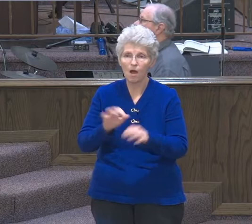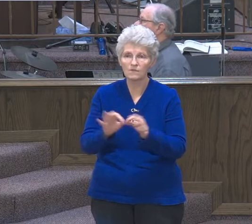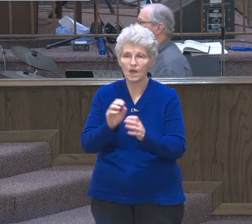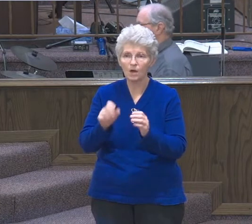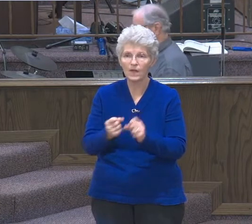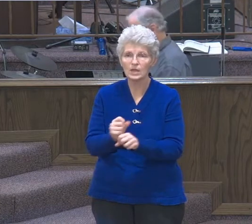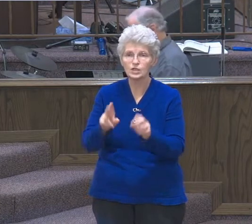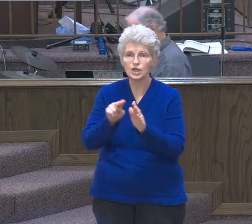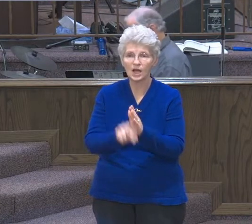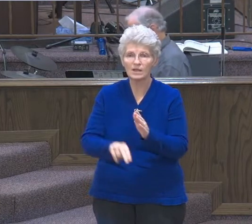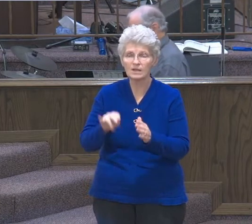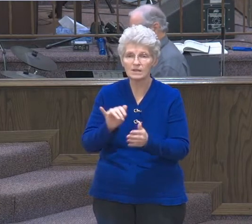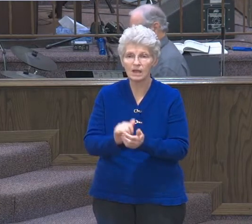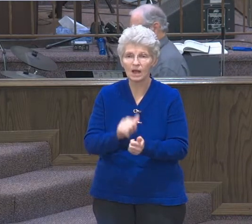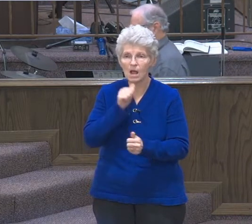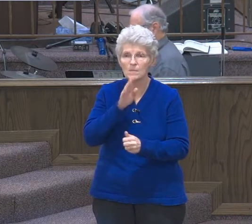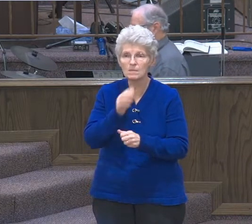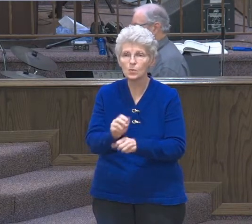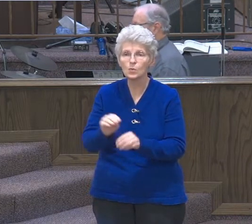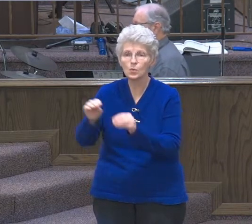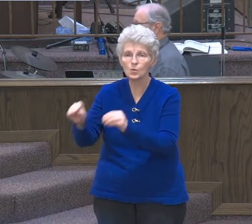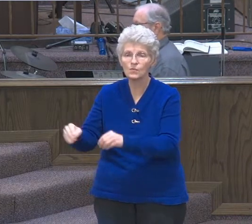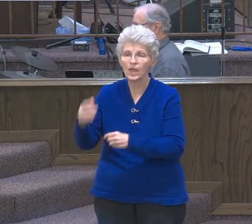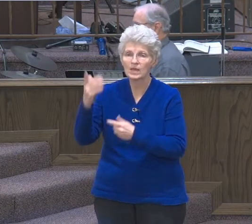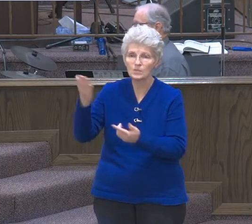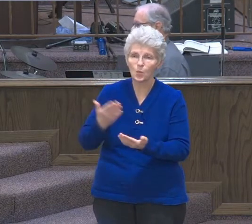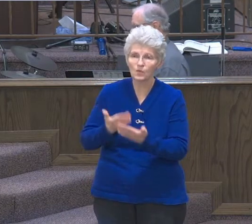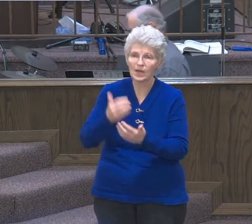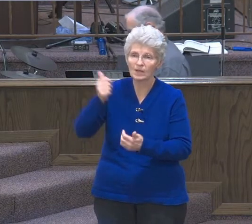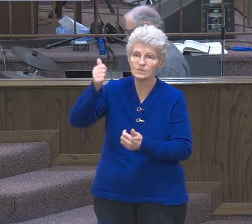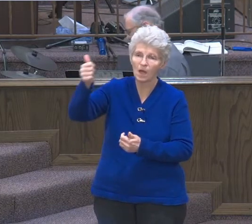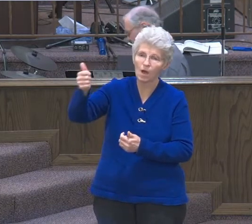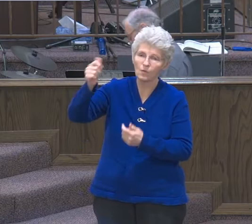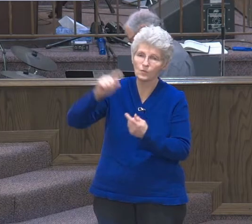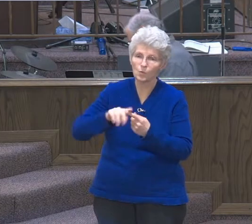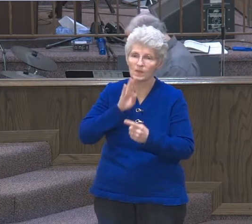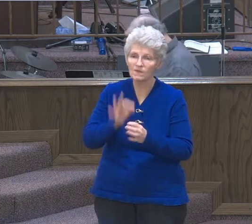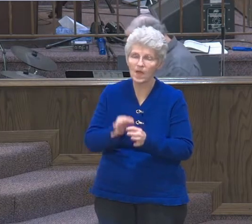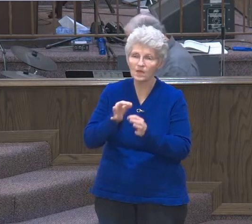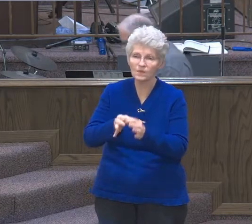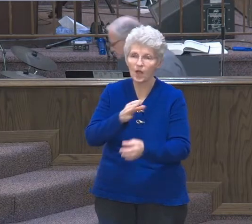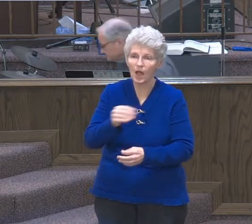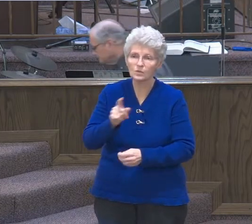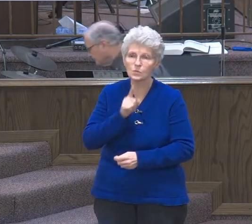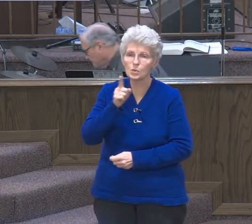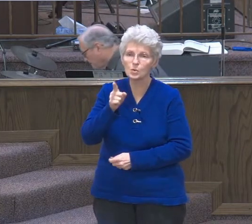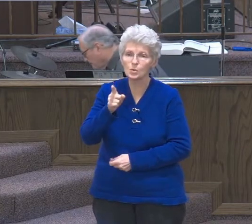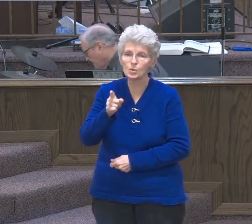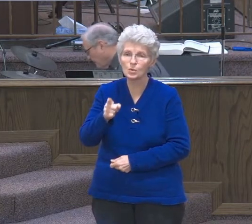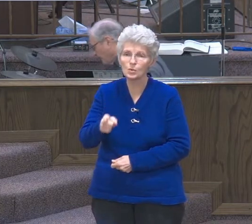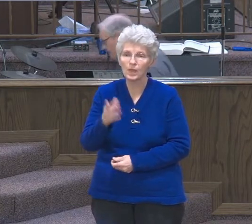Rock of salvation that cannot be moved. He's proven himself to be faithful and